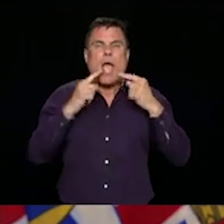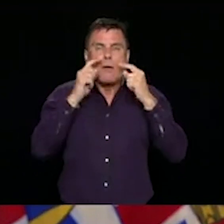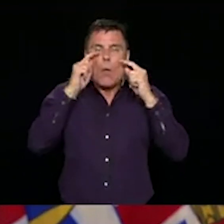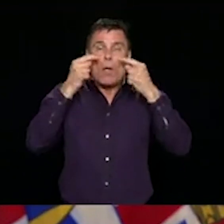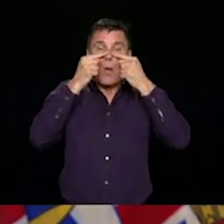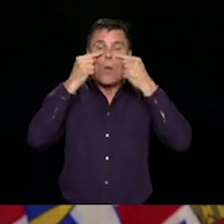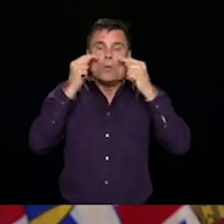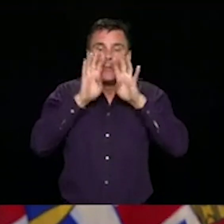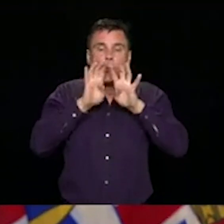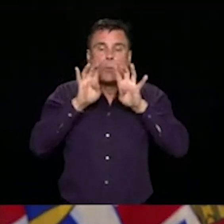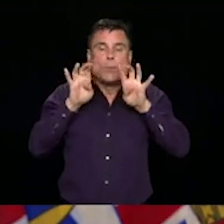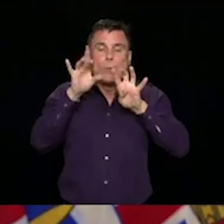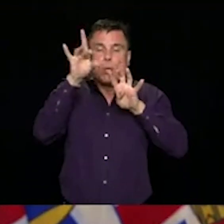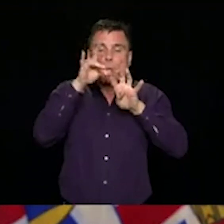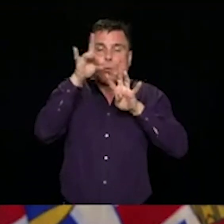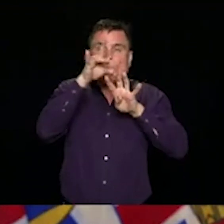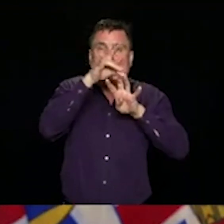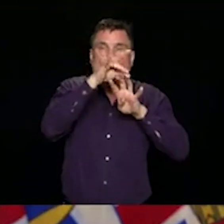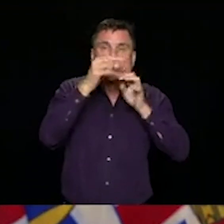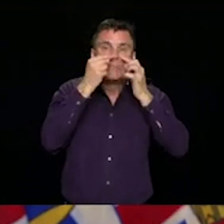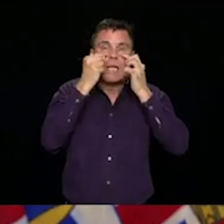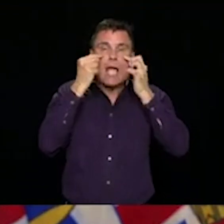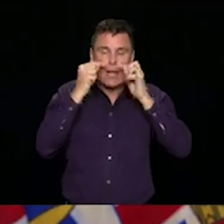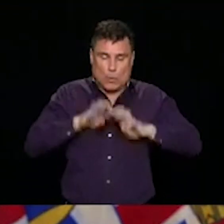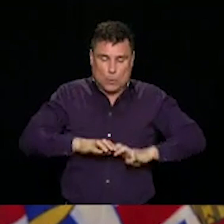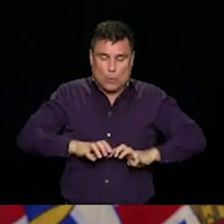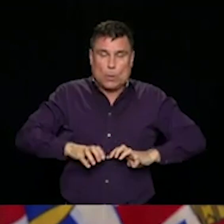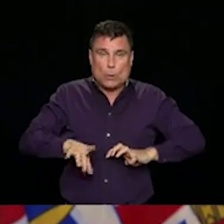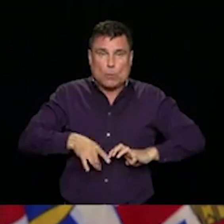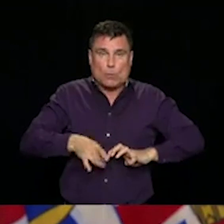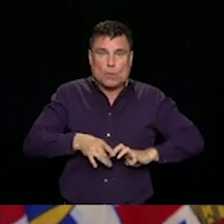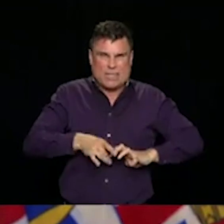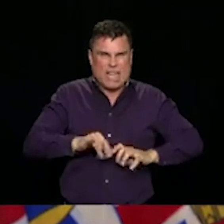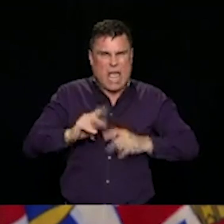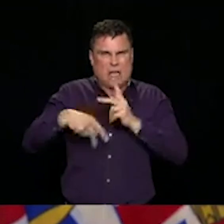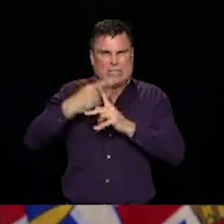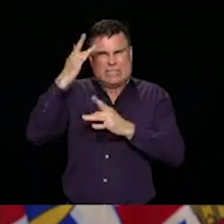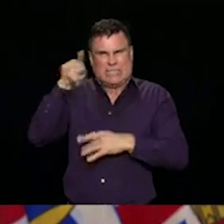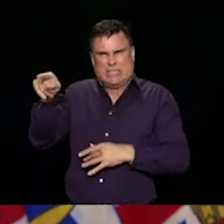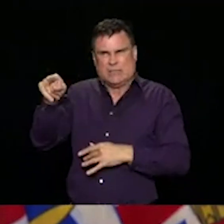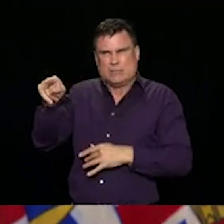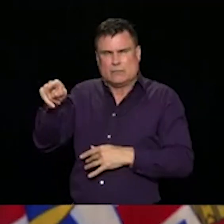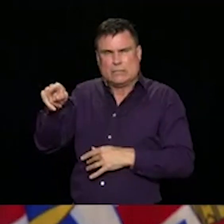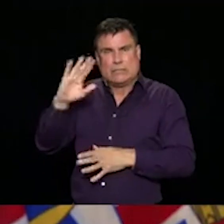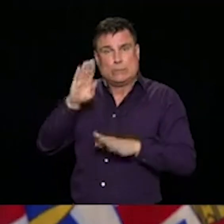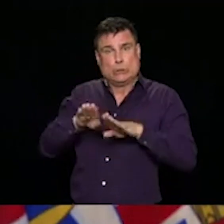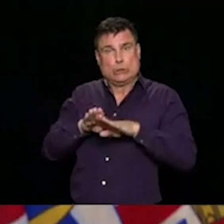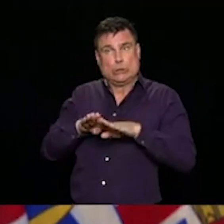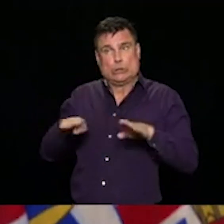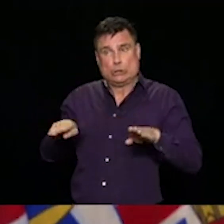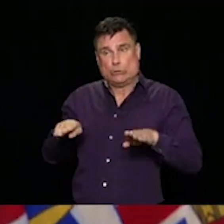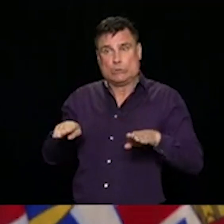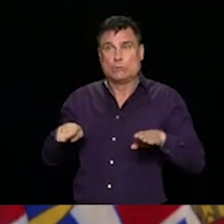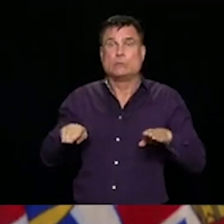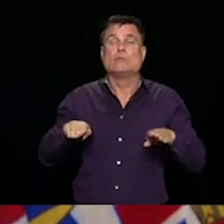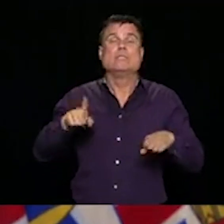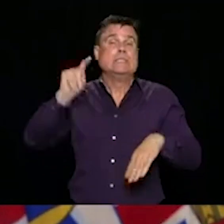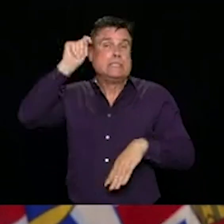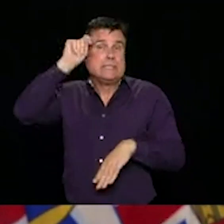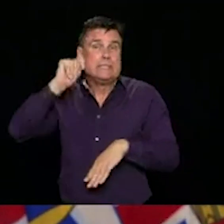we get into our older teens and 20s. So that may have something to do why it seems to be